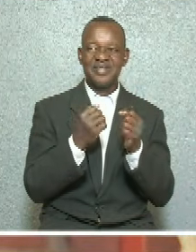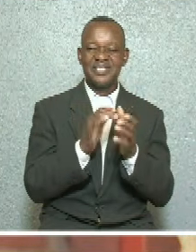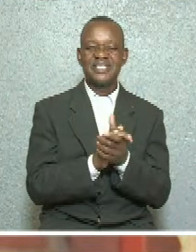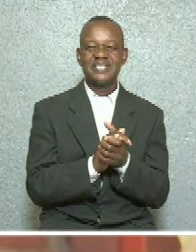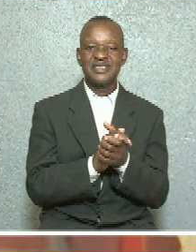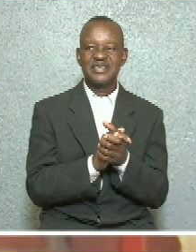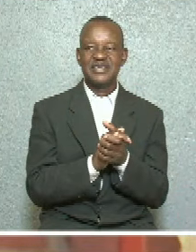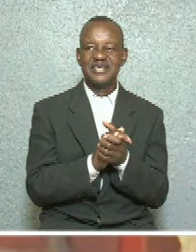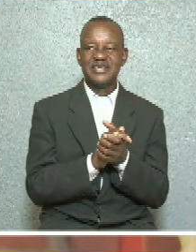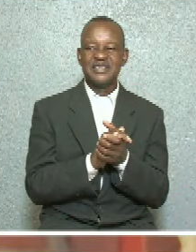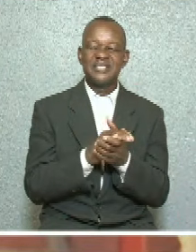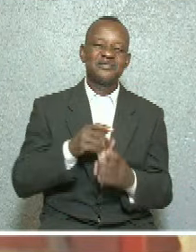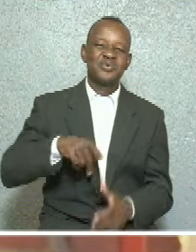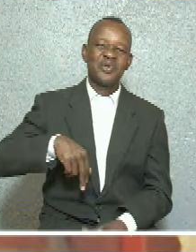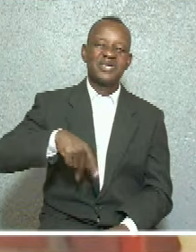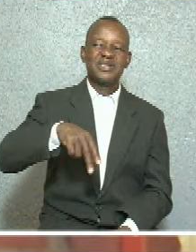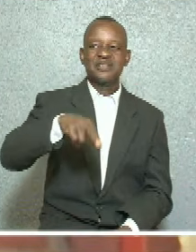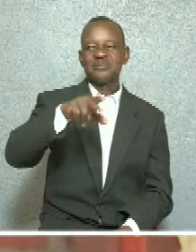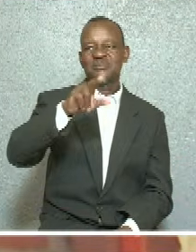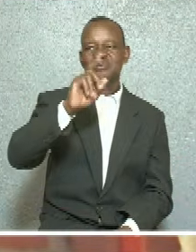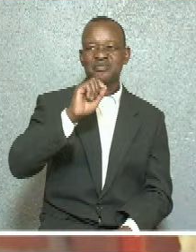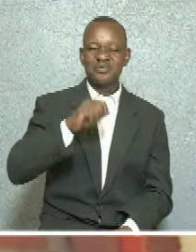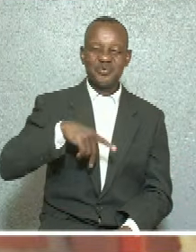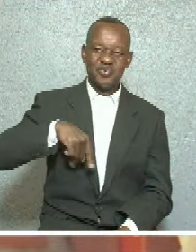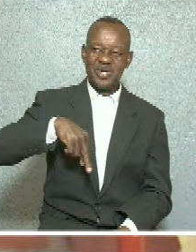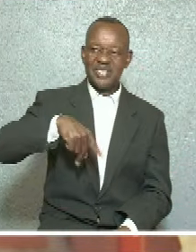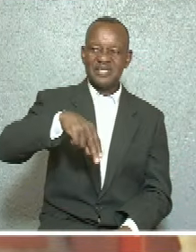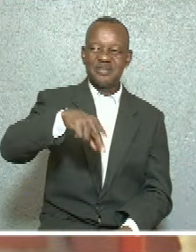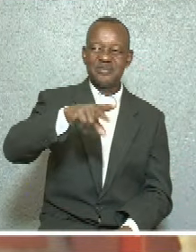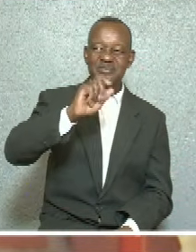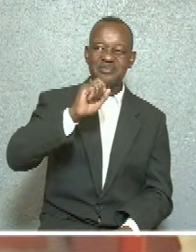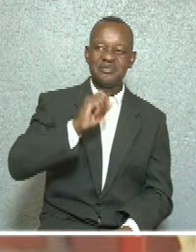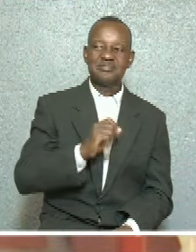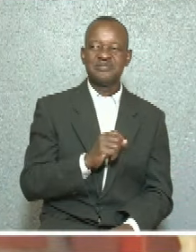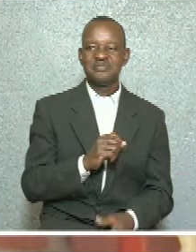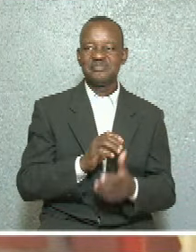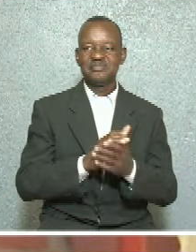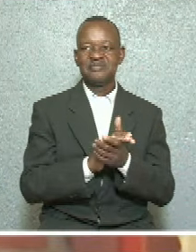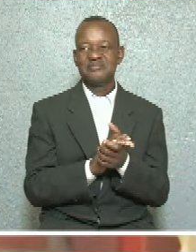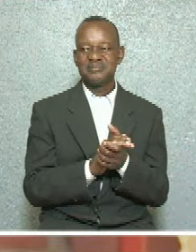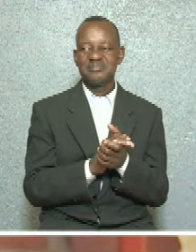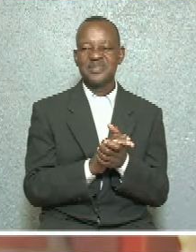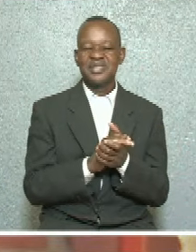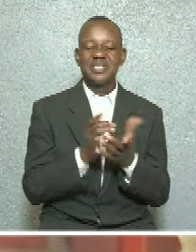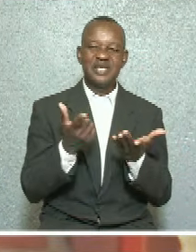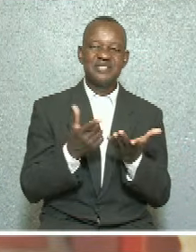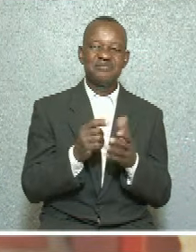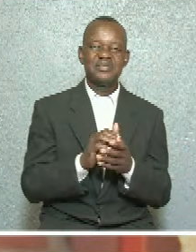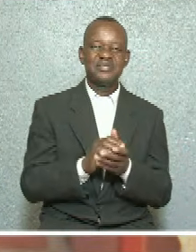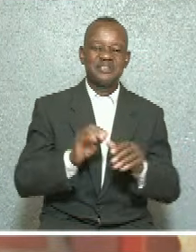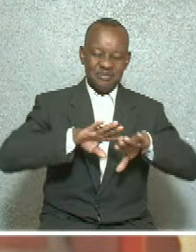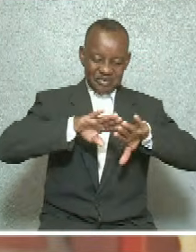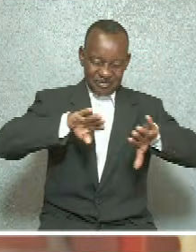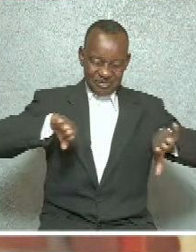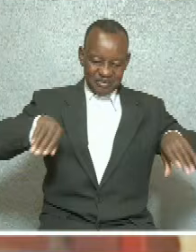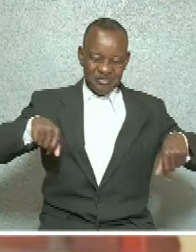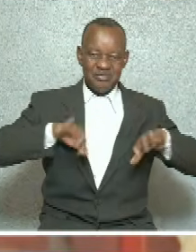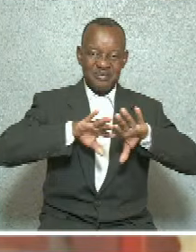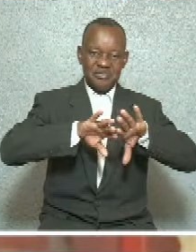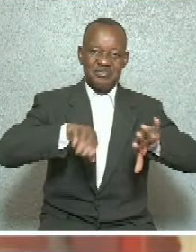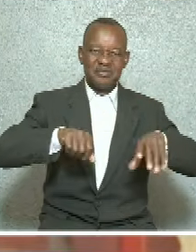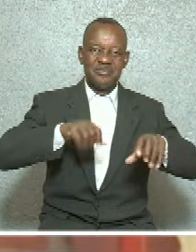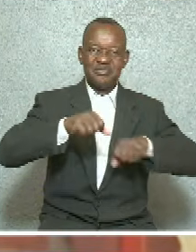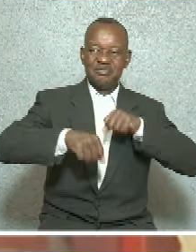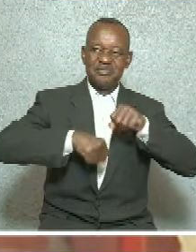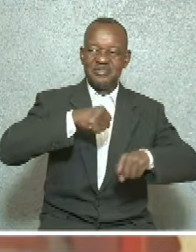So triathlon is what they call it. You swim, you cycle, and you run. So you start with what? You start with